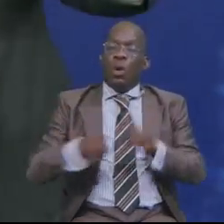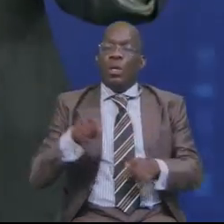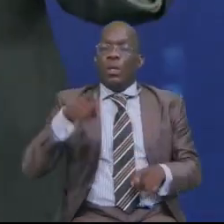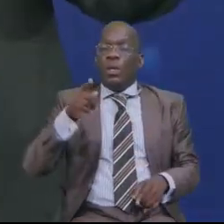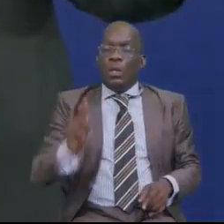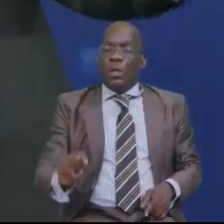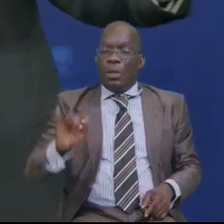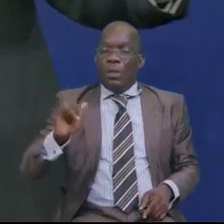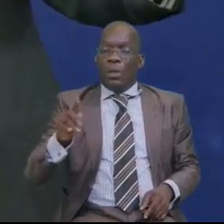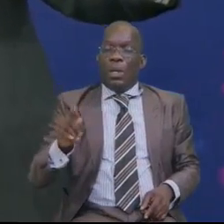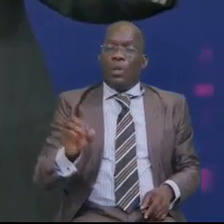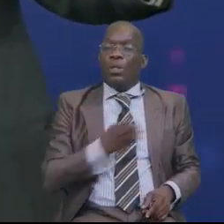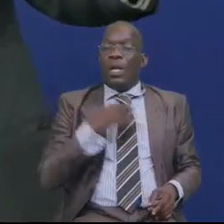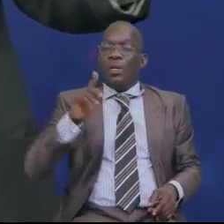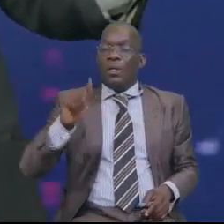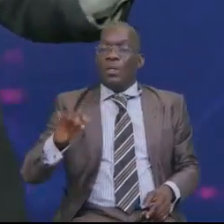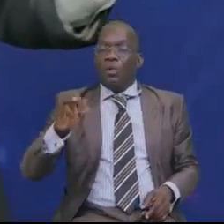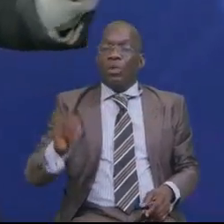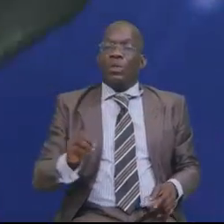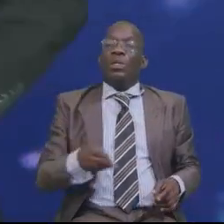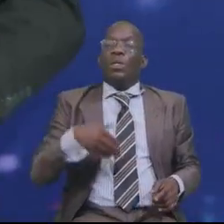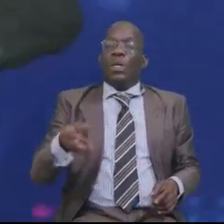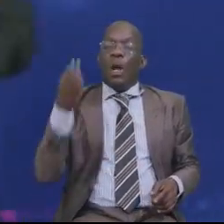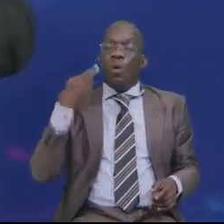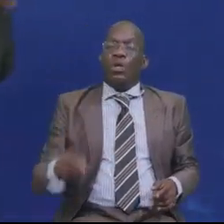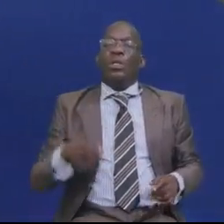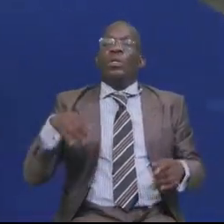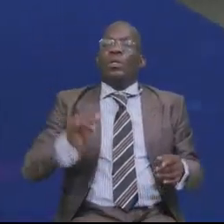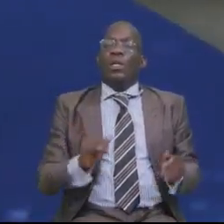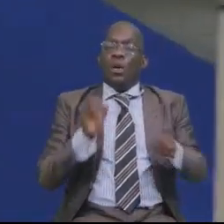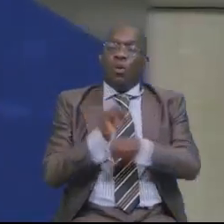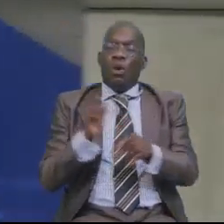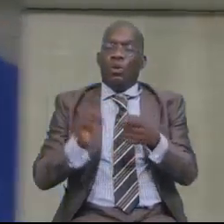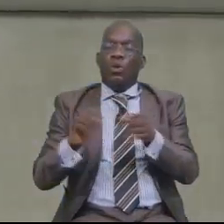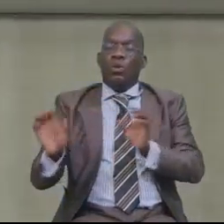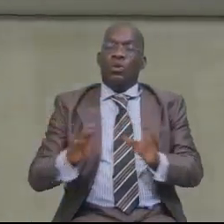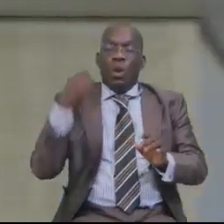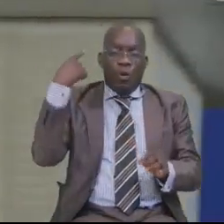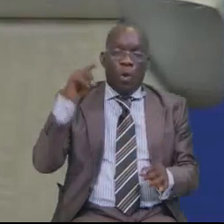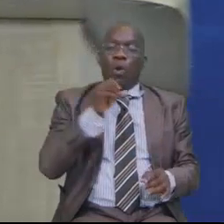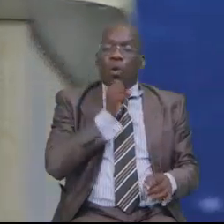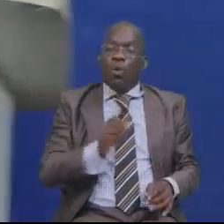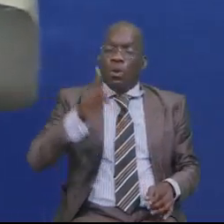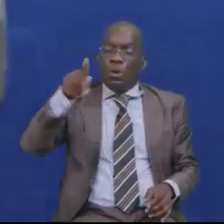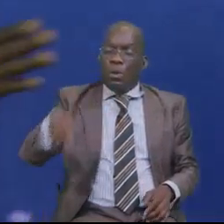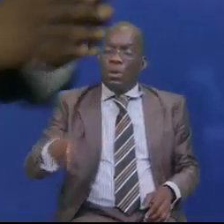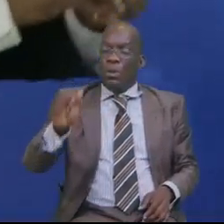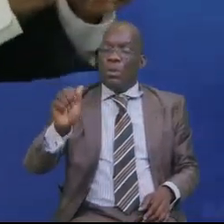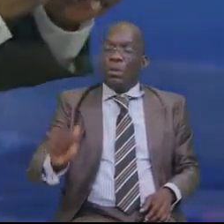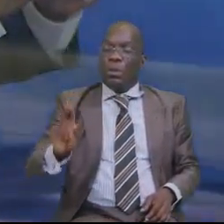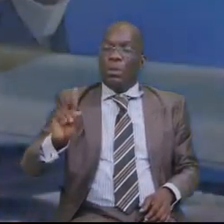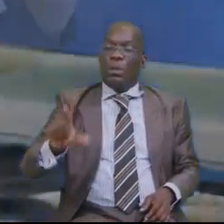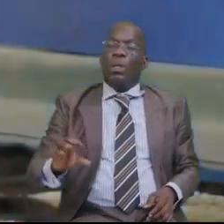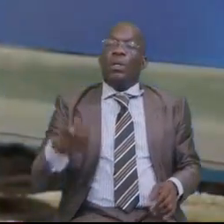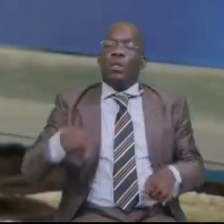doing something, there's still something to do for aged Paul. And so the church is not like the world.